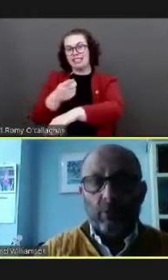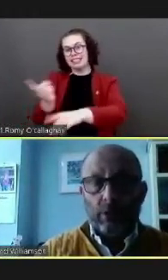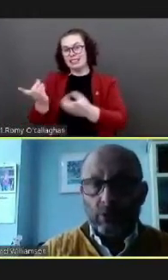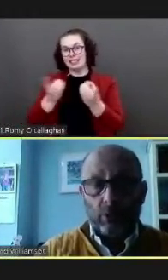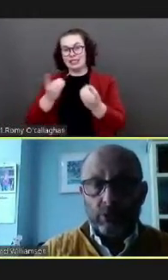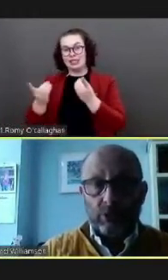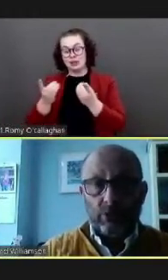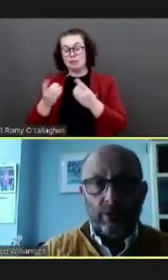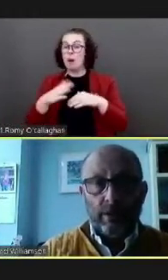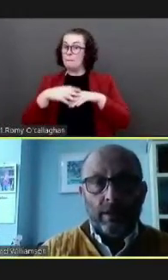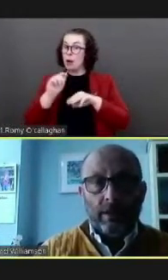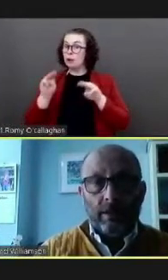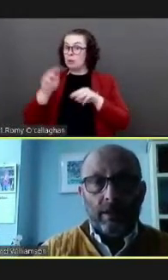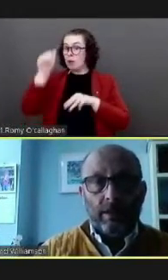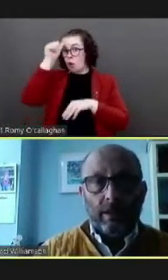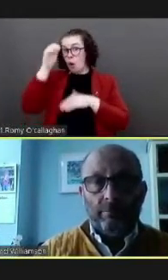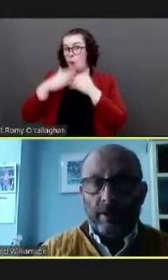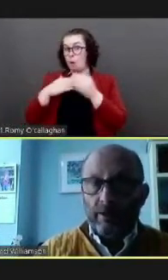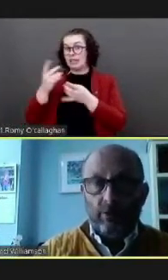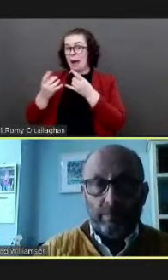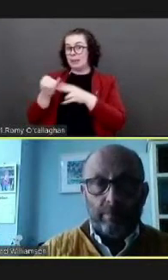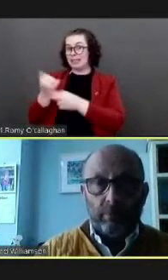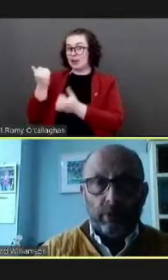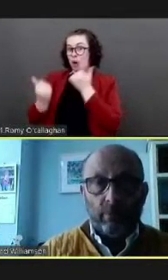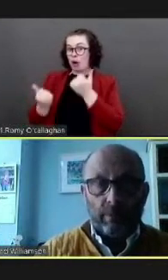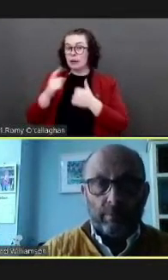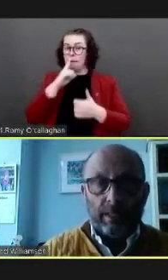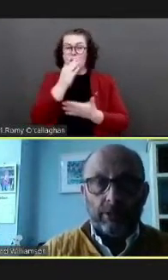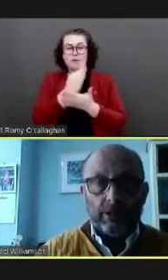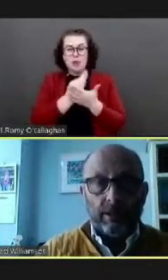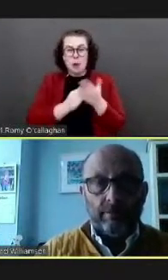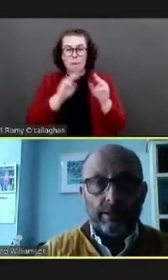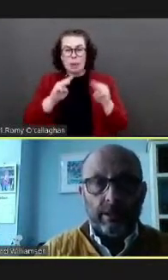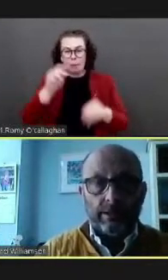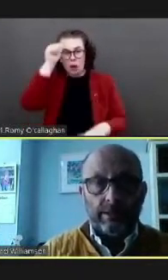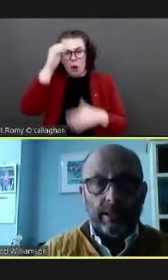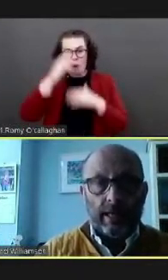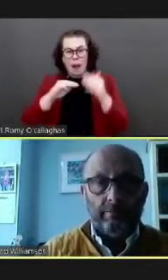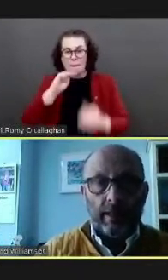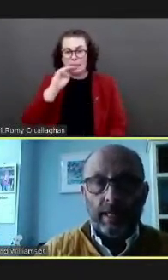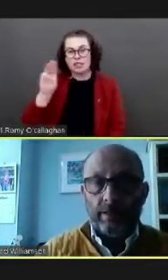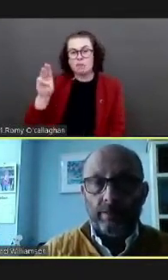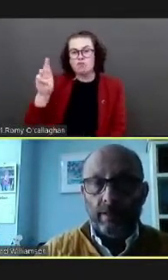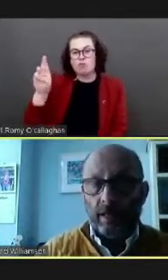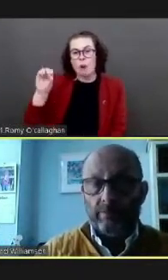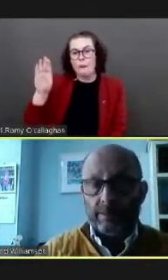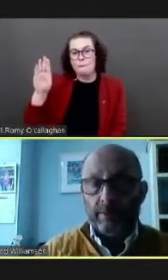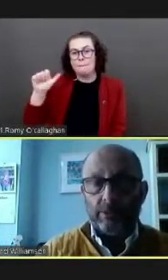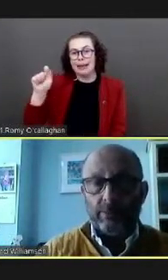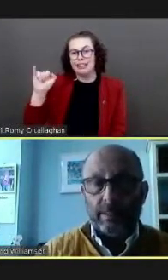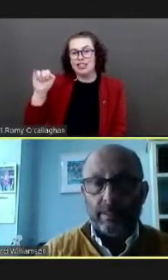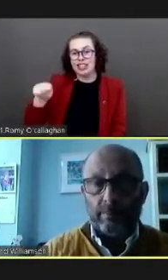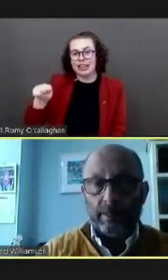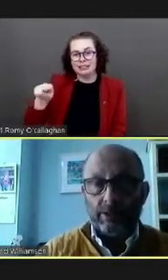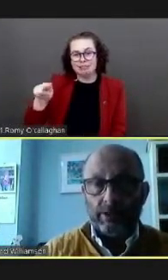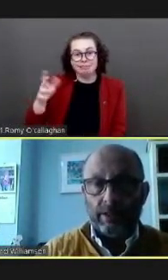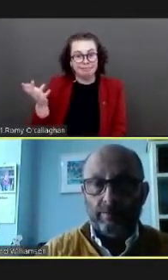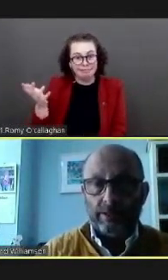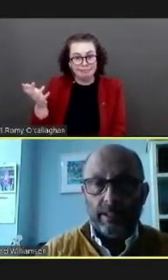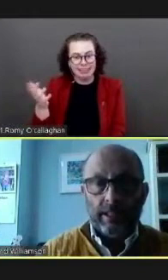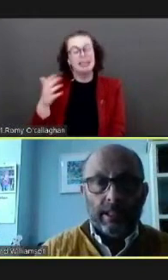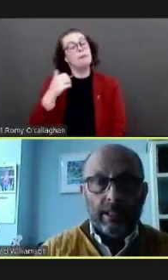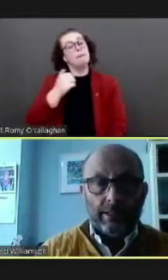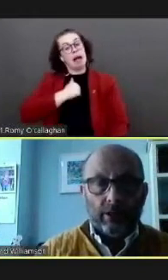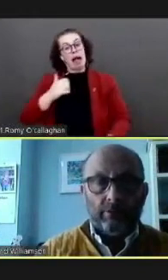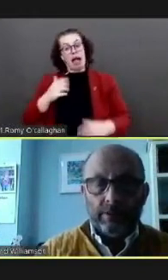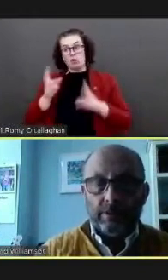Most people know what the courts do. Very few people know what the probation service does. And my life experience within the probation